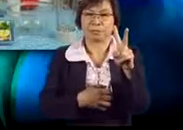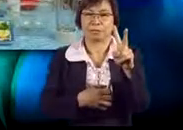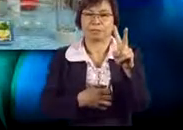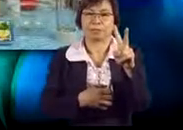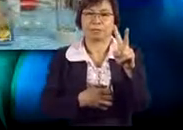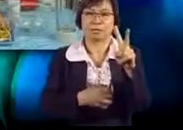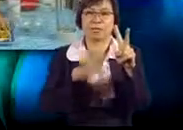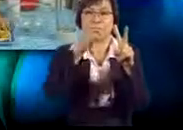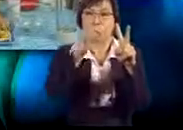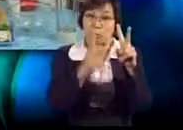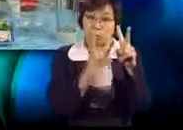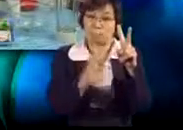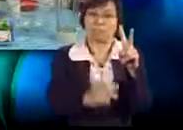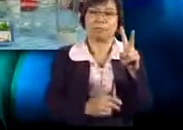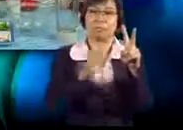1/4,